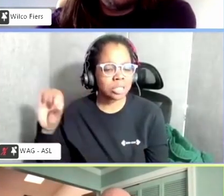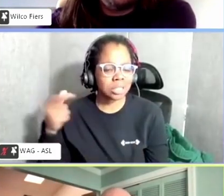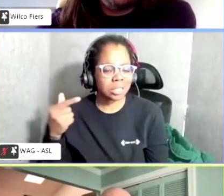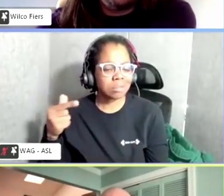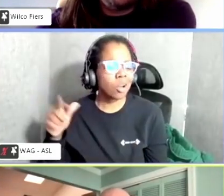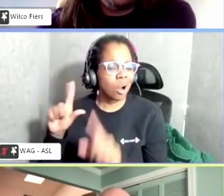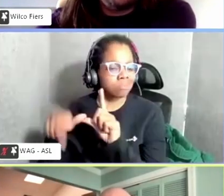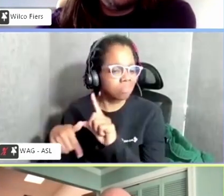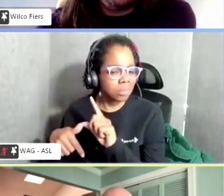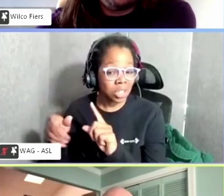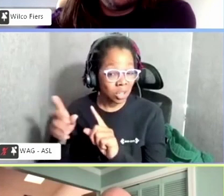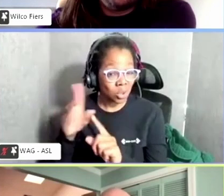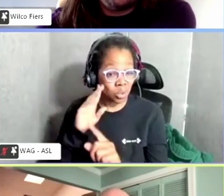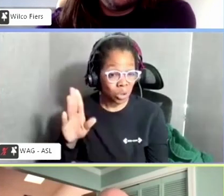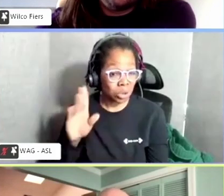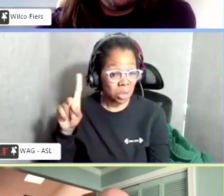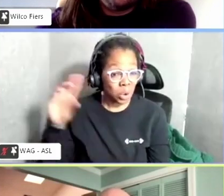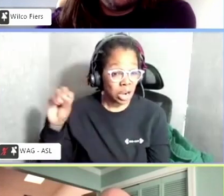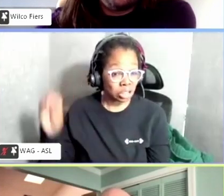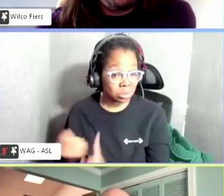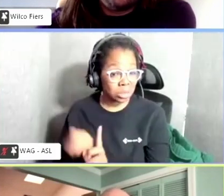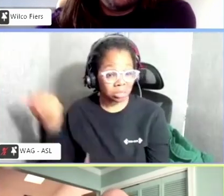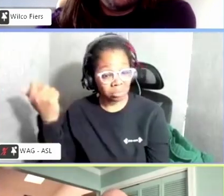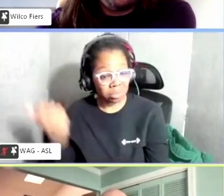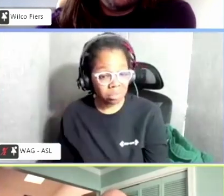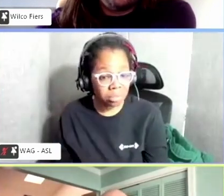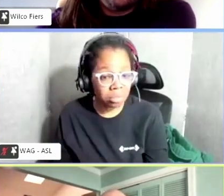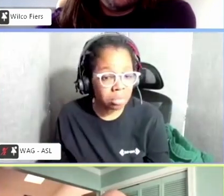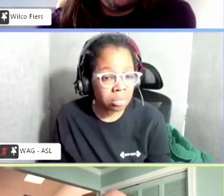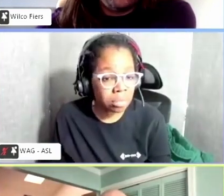Is it really going to be considered 100% obsolete?